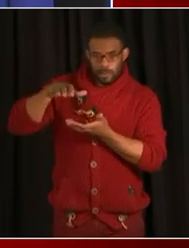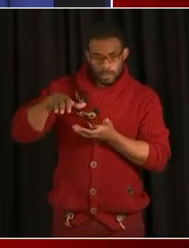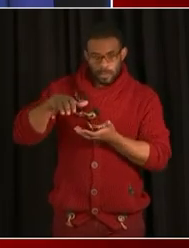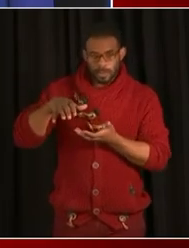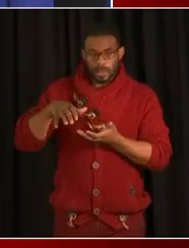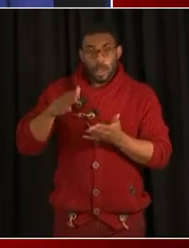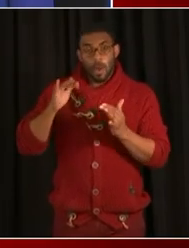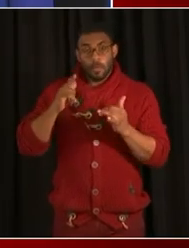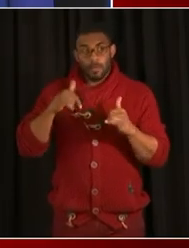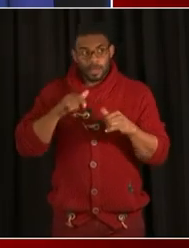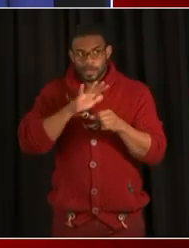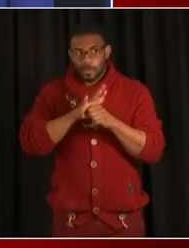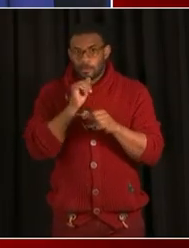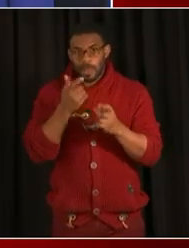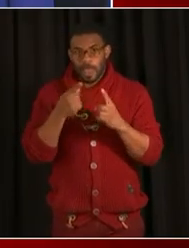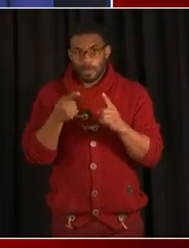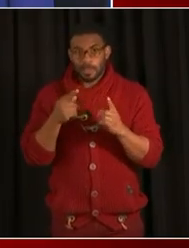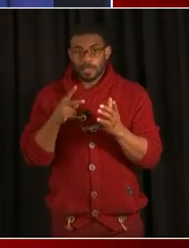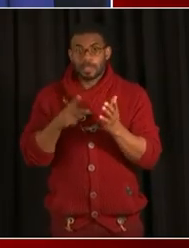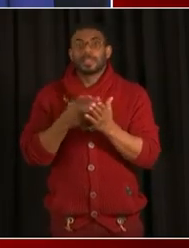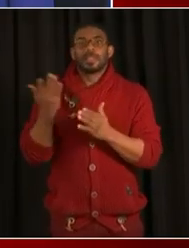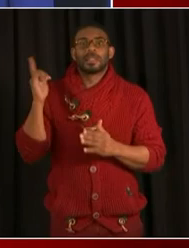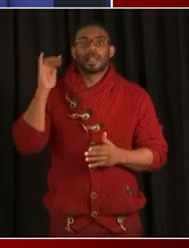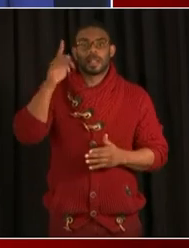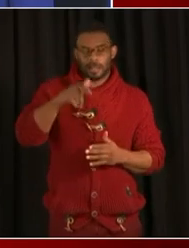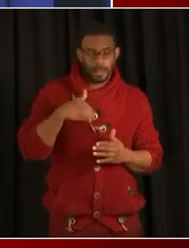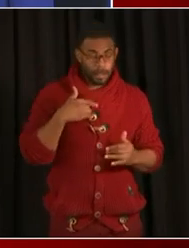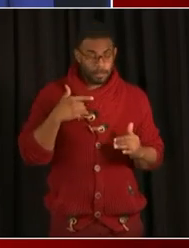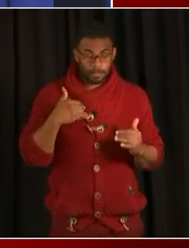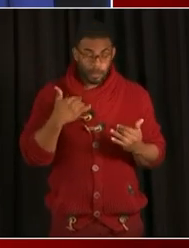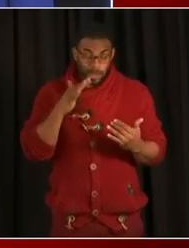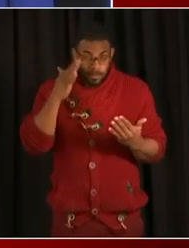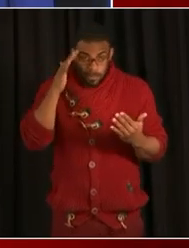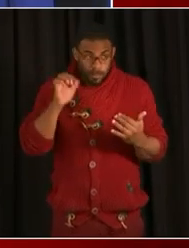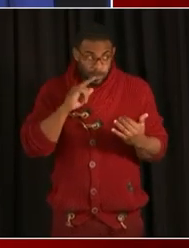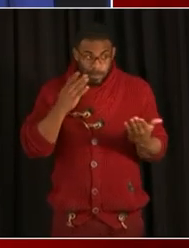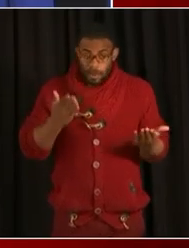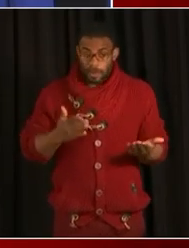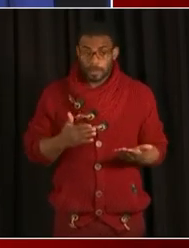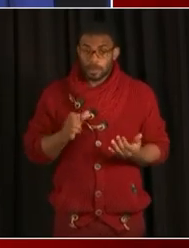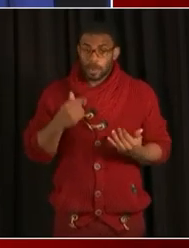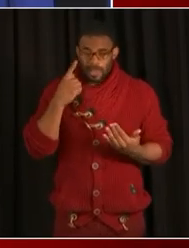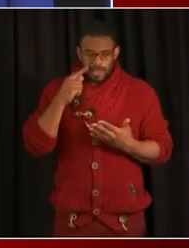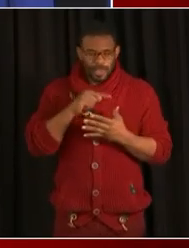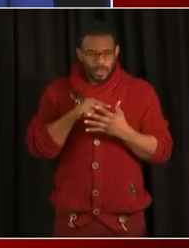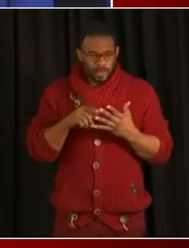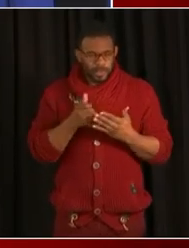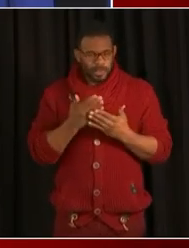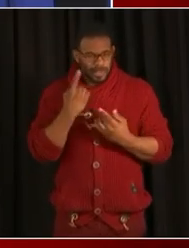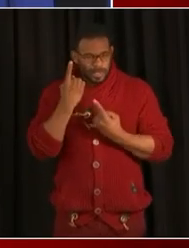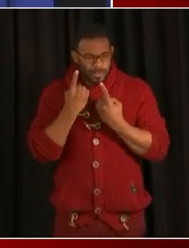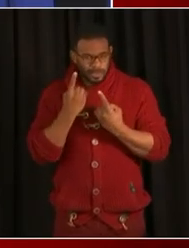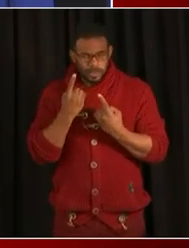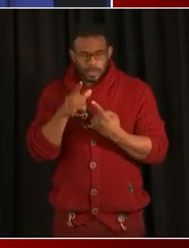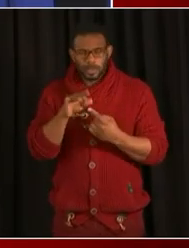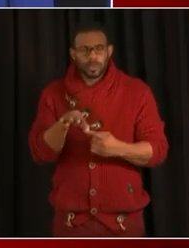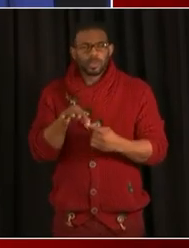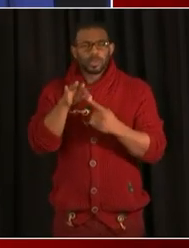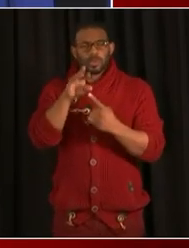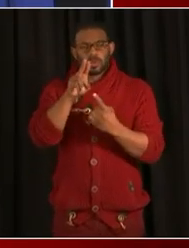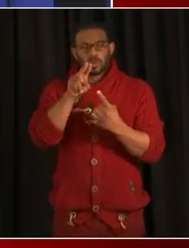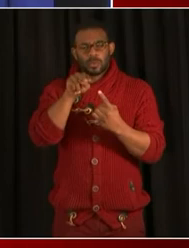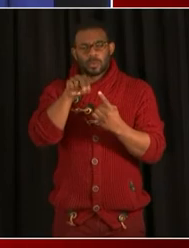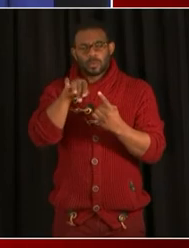but, we never know, right? We didn't think this would happen, and here we are. So I think those are